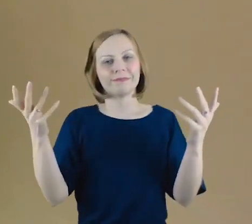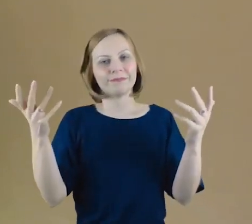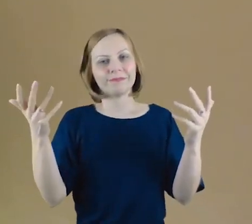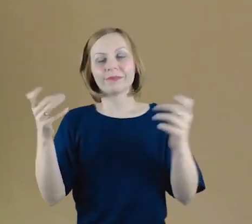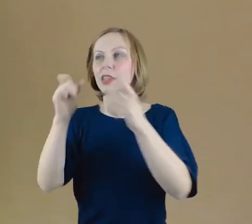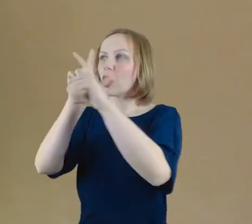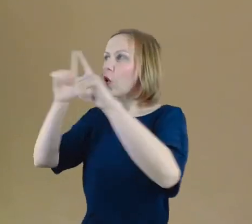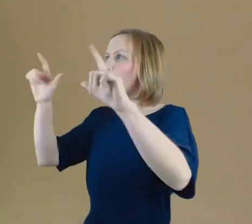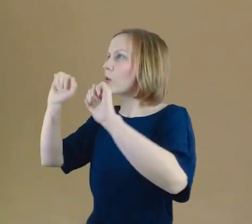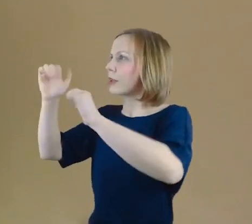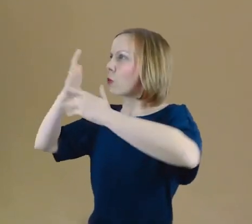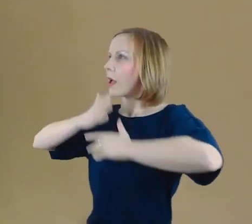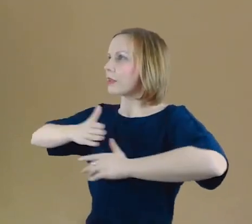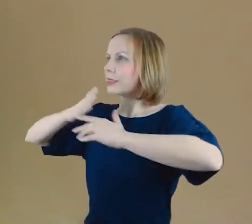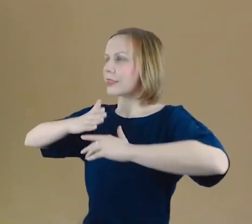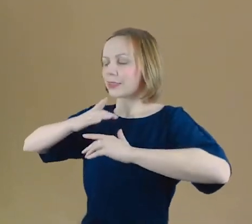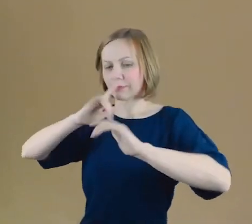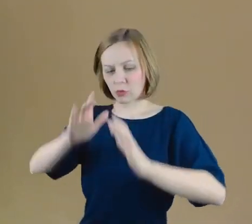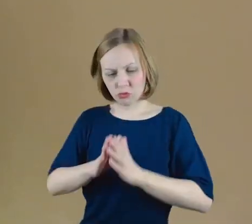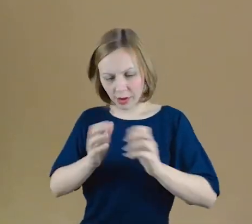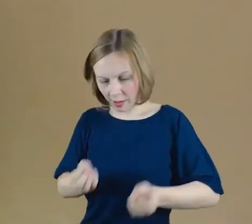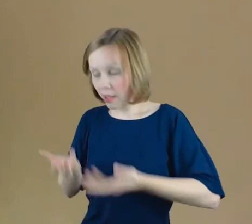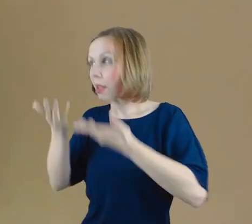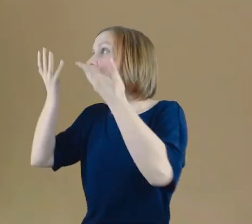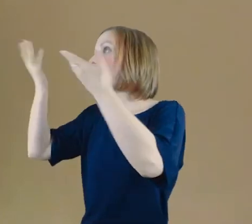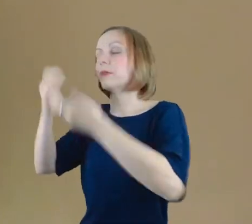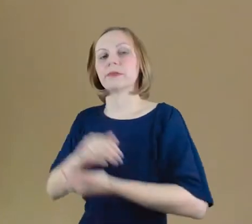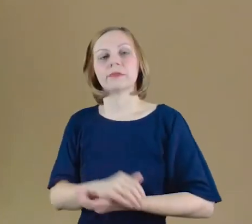Lord, in your mercy, hear our prayer.